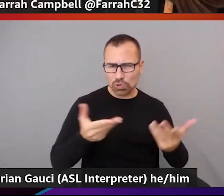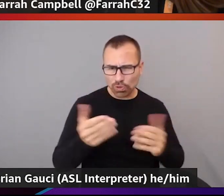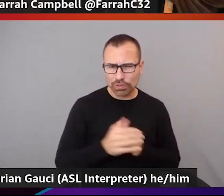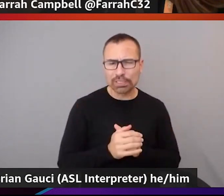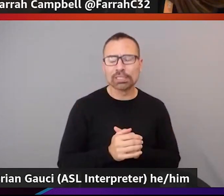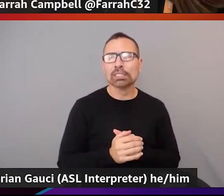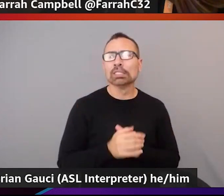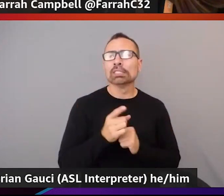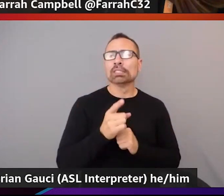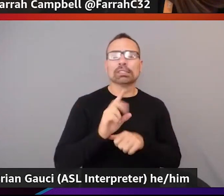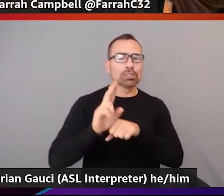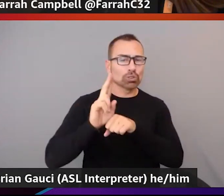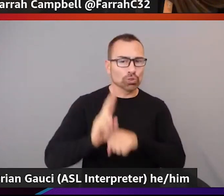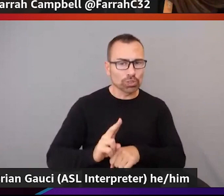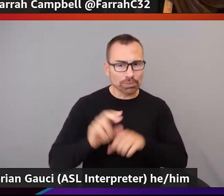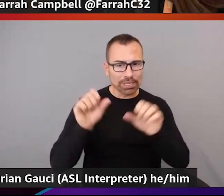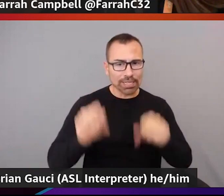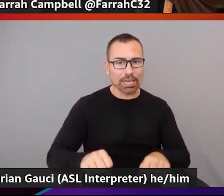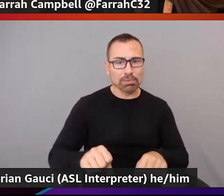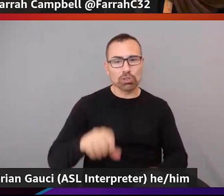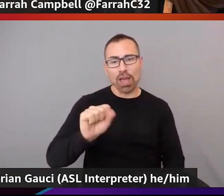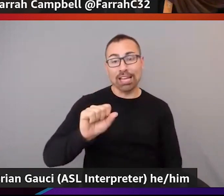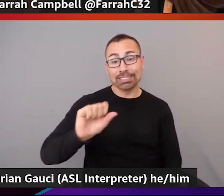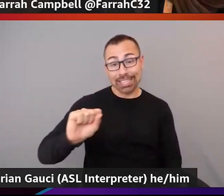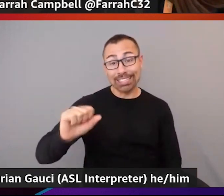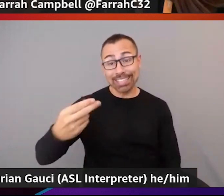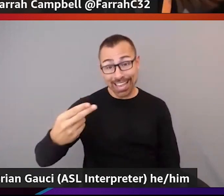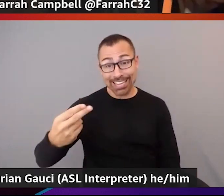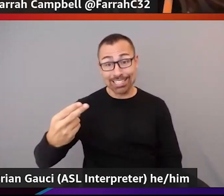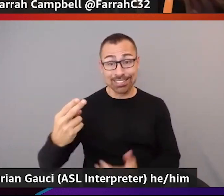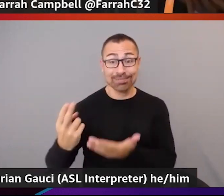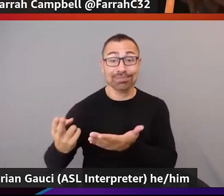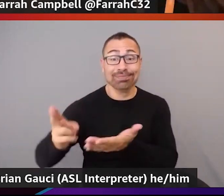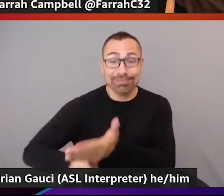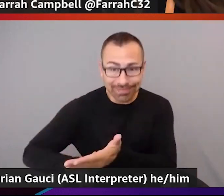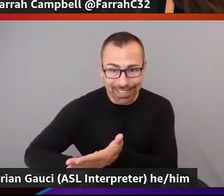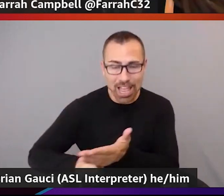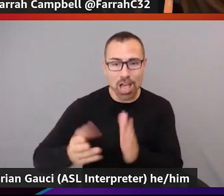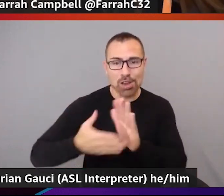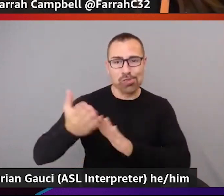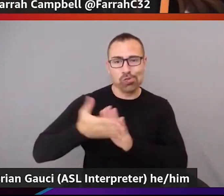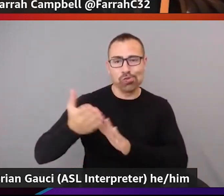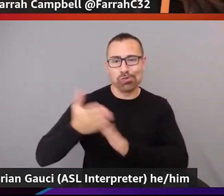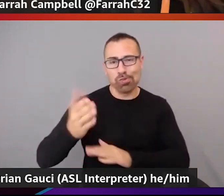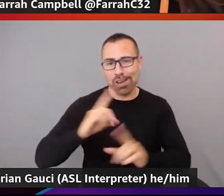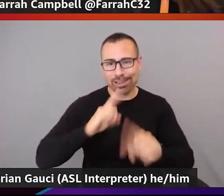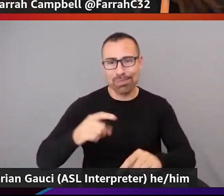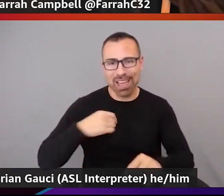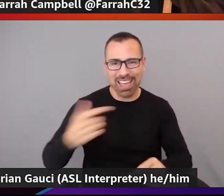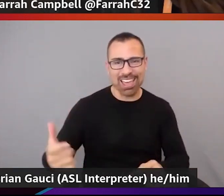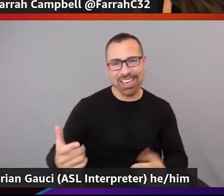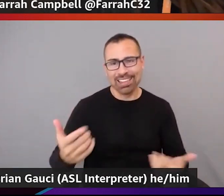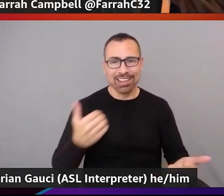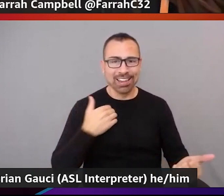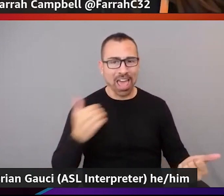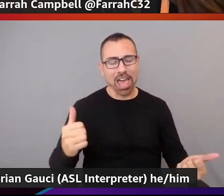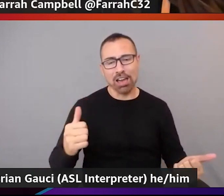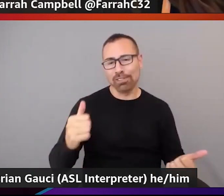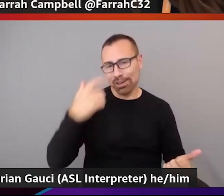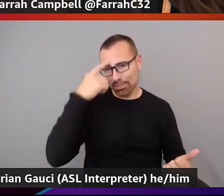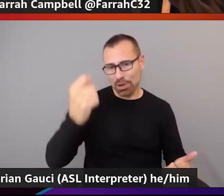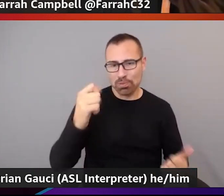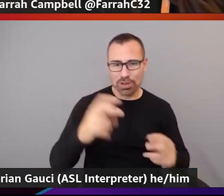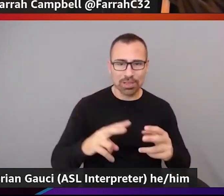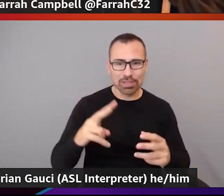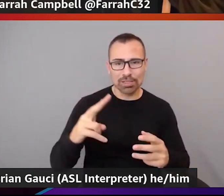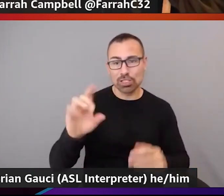to being able to SSH in and to run a command and to get a heap dump, a memory dump from JVM, etc.